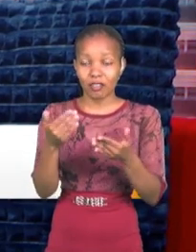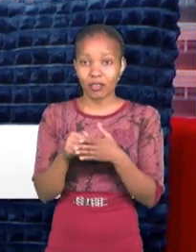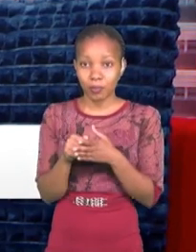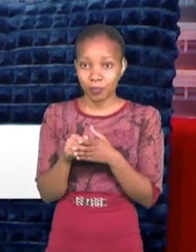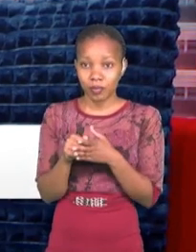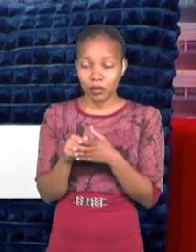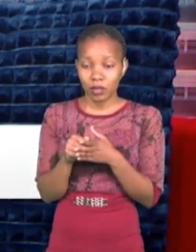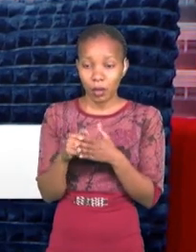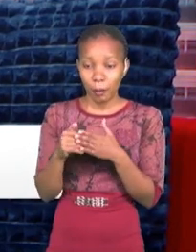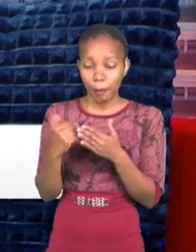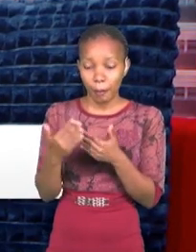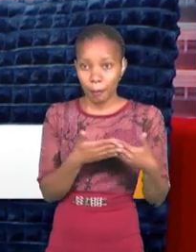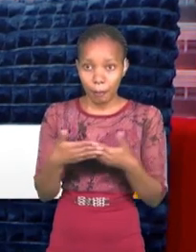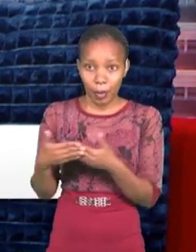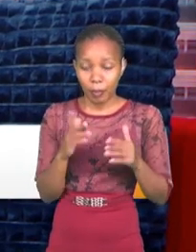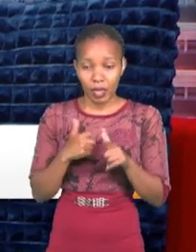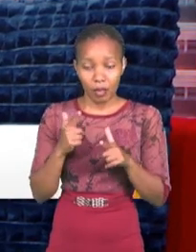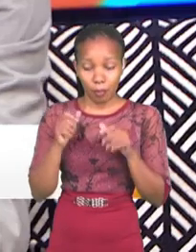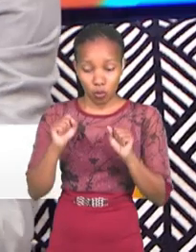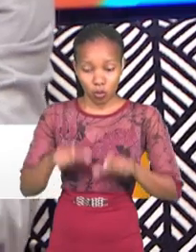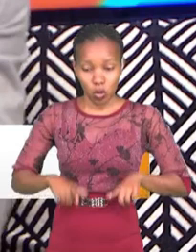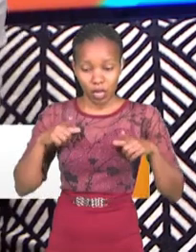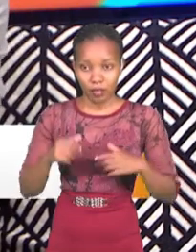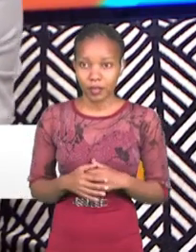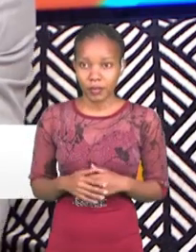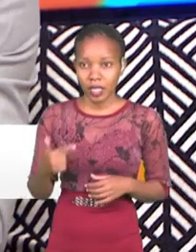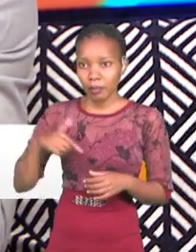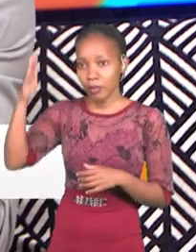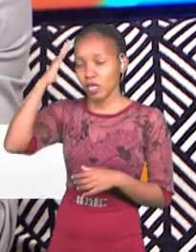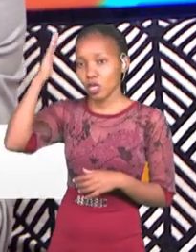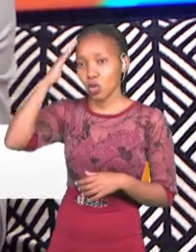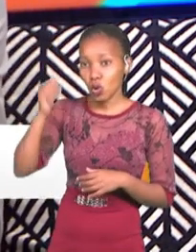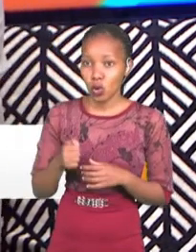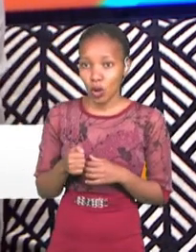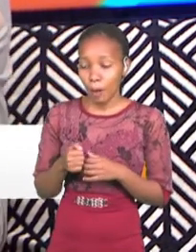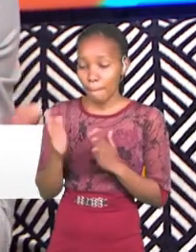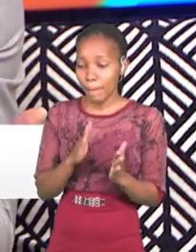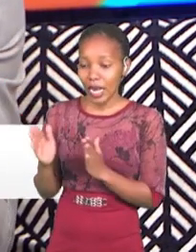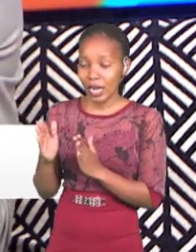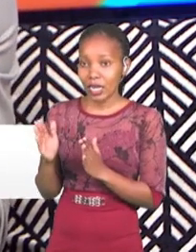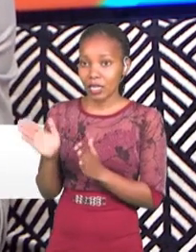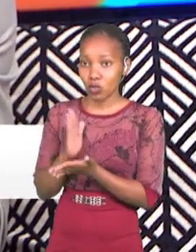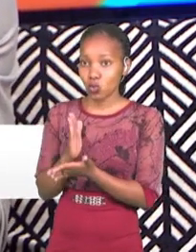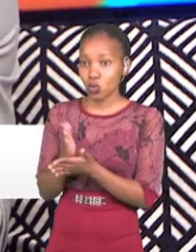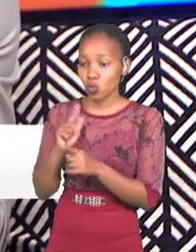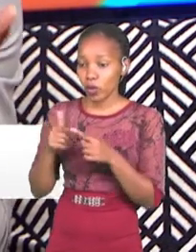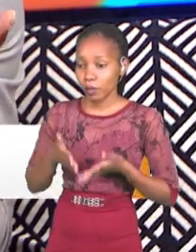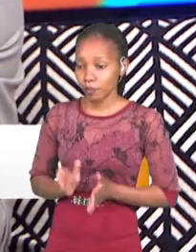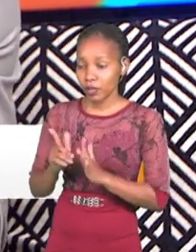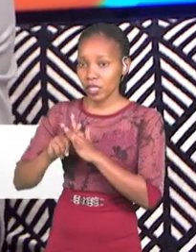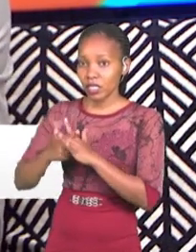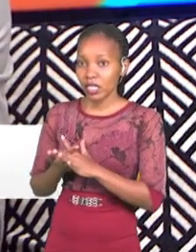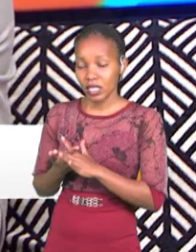to baby so that baby can survive. I know this will now, preparation to, of course, delivery starts with the